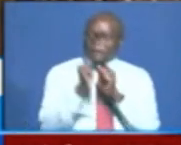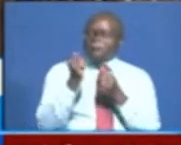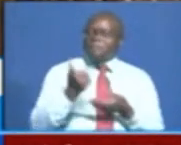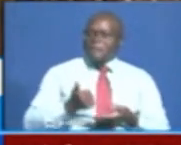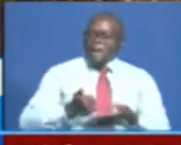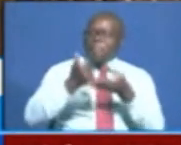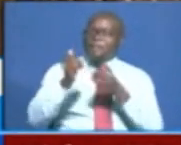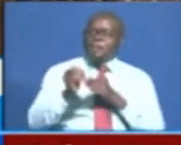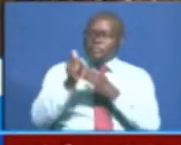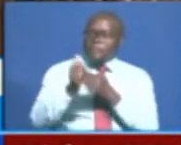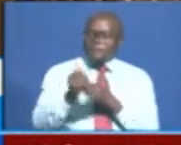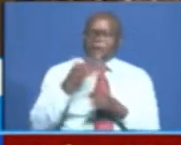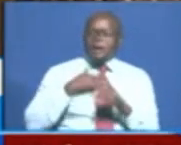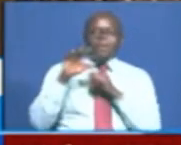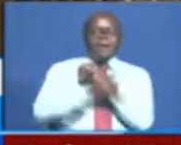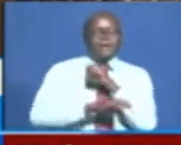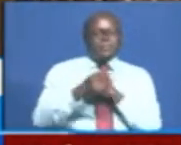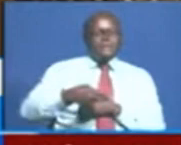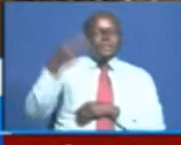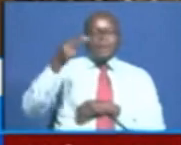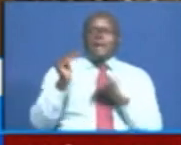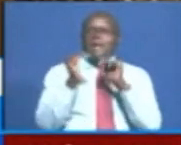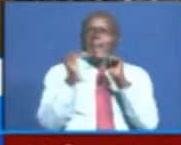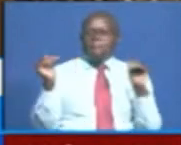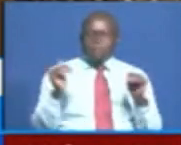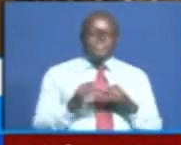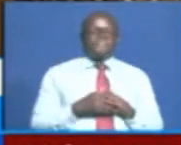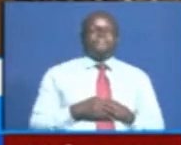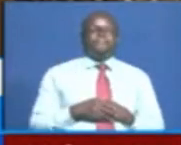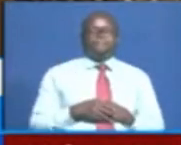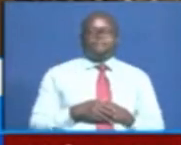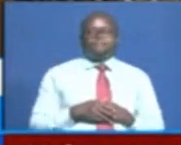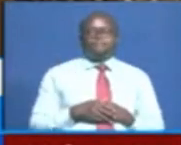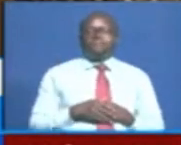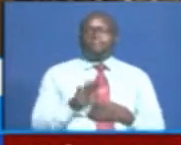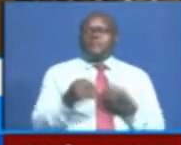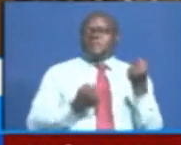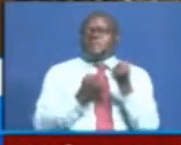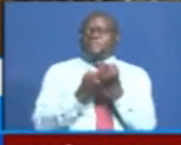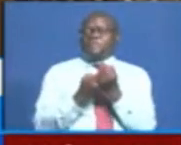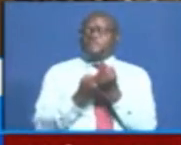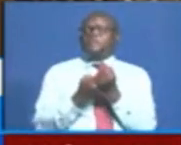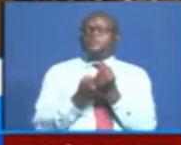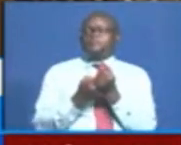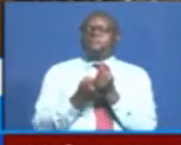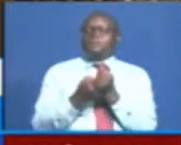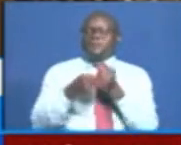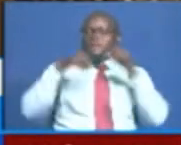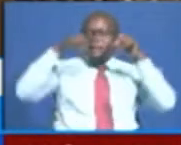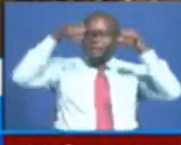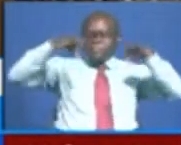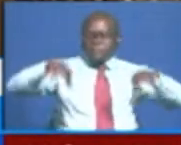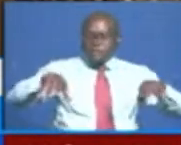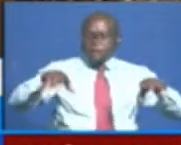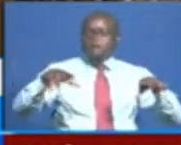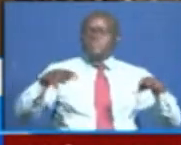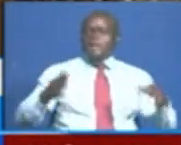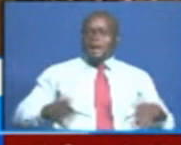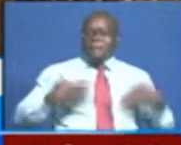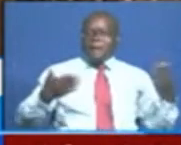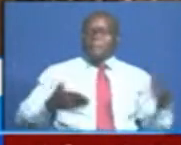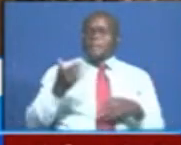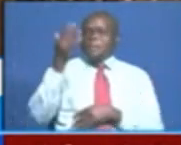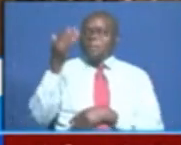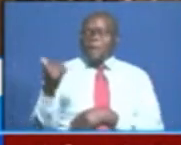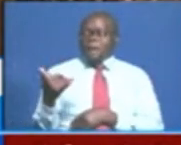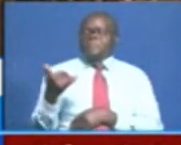country to greater heights. In embracing the spirit of devolution, I'm delighted by the rich blend